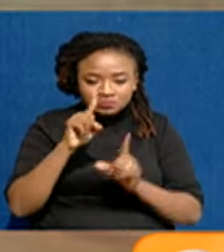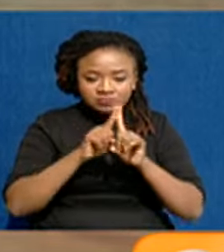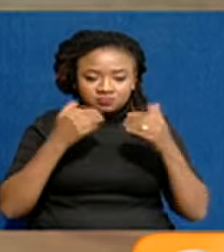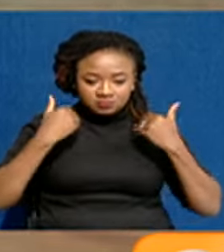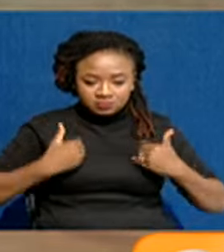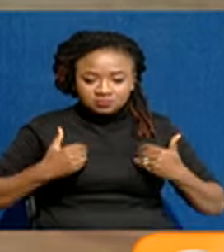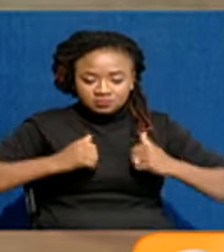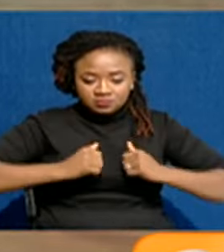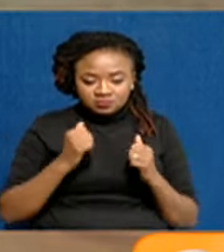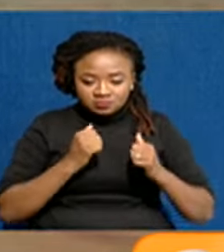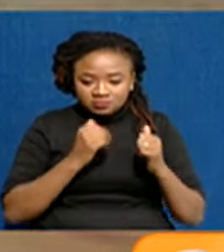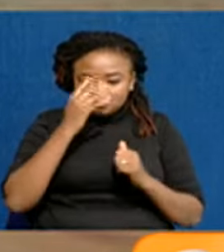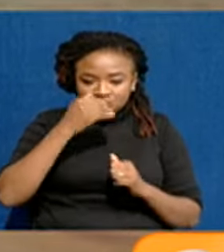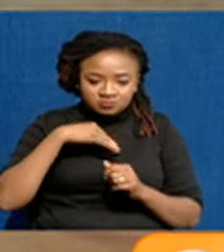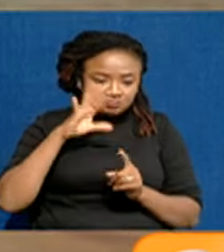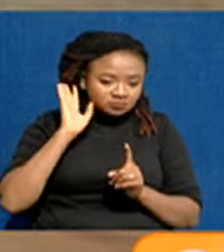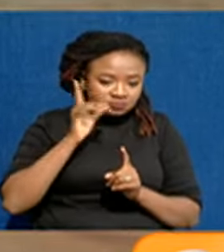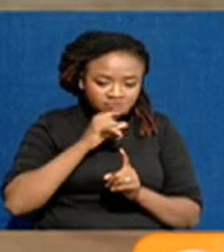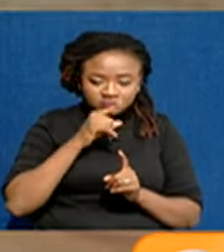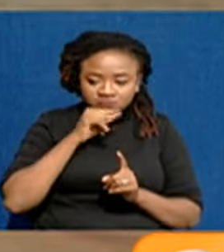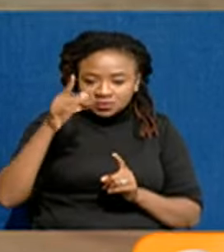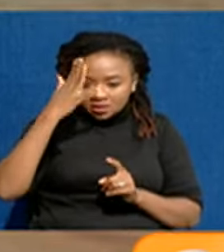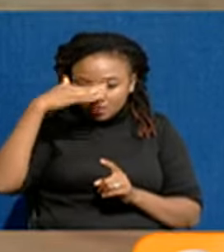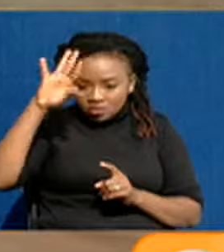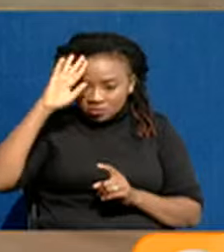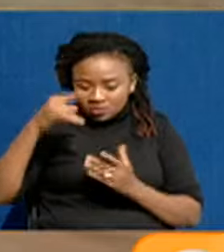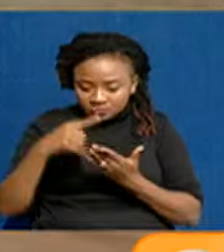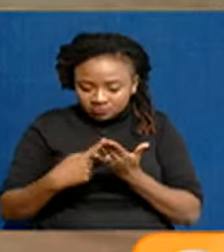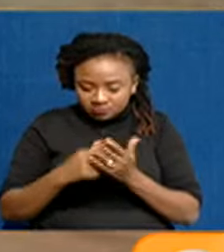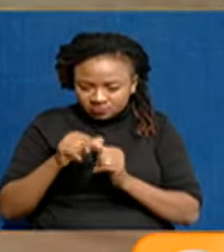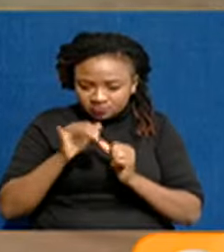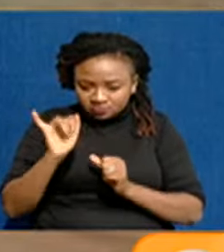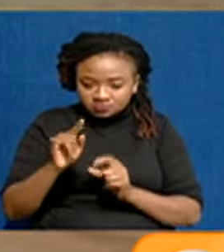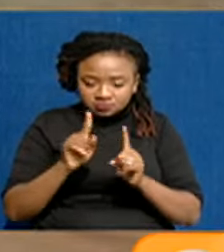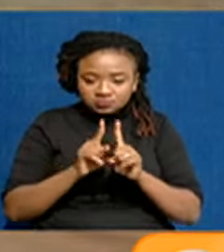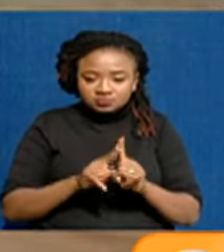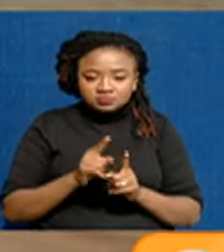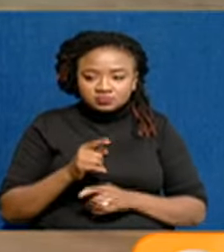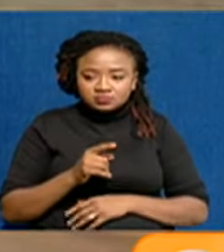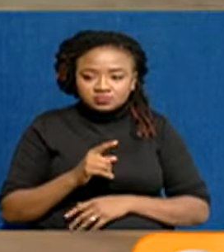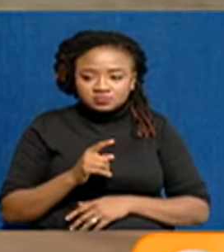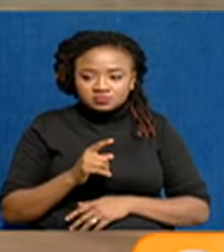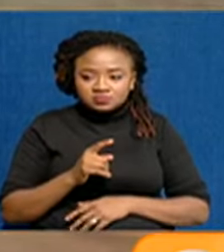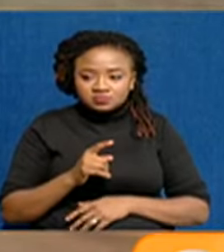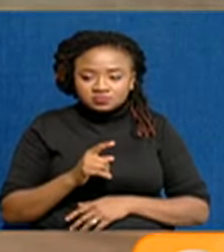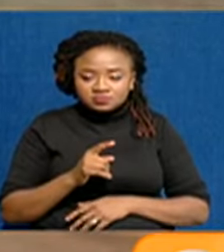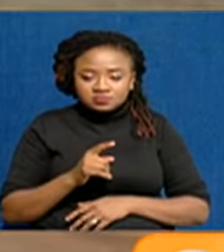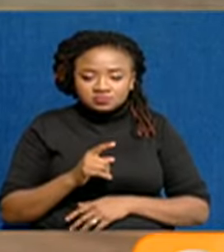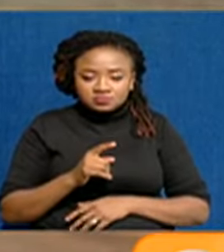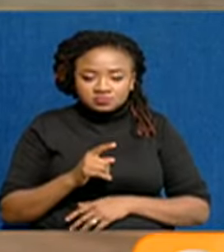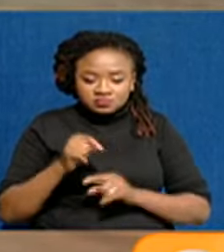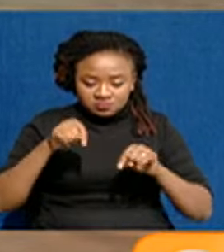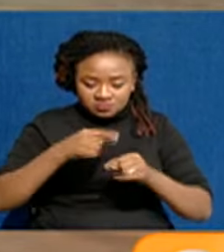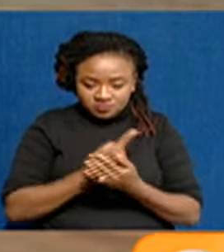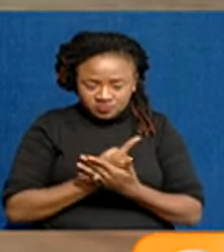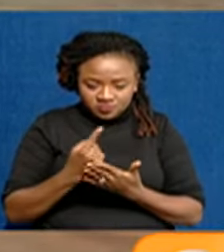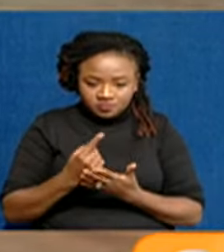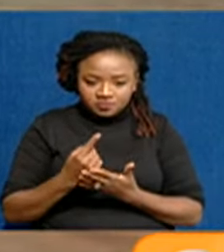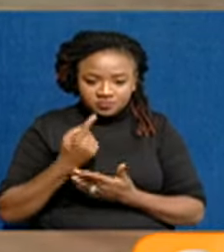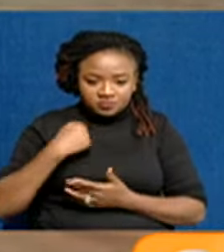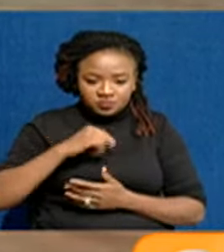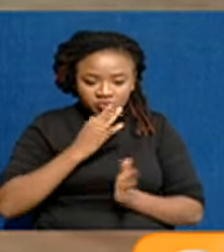had Honorable Mwaura talk about this, and I can confirm we've been in conversation, including with Honorable Mwaura. In fact, as a matter of fact, this week alone, we were to be